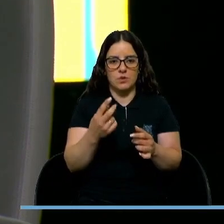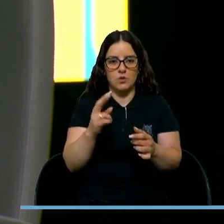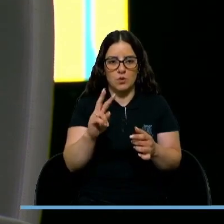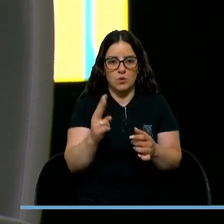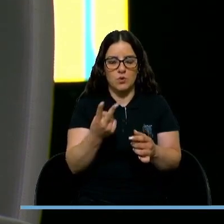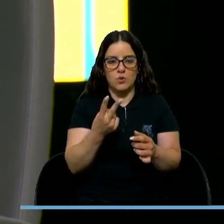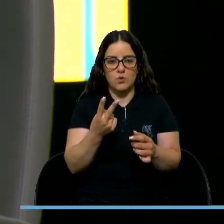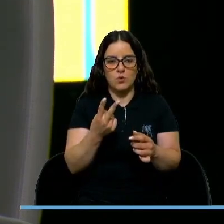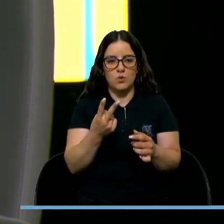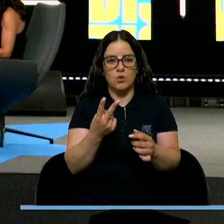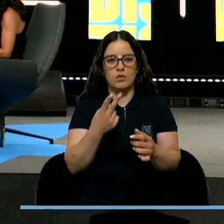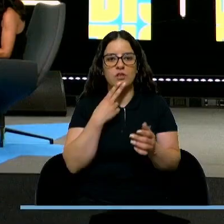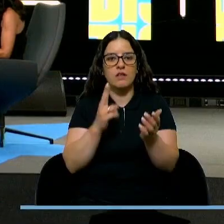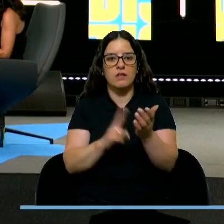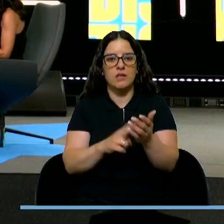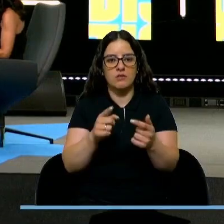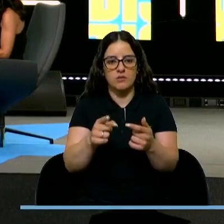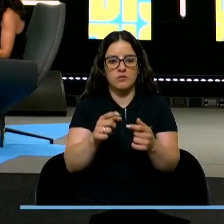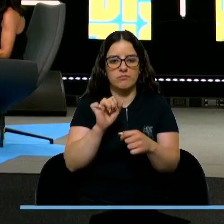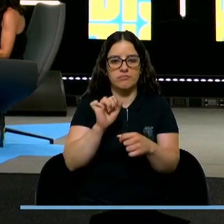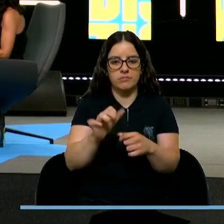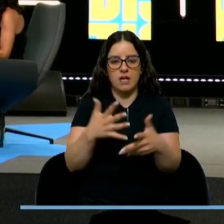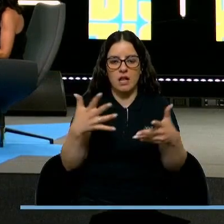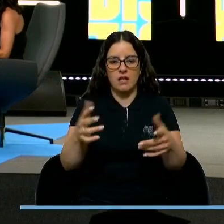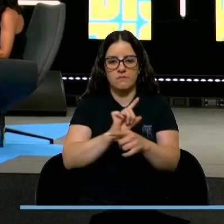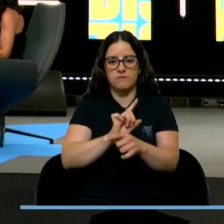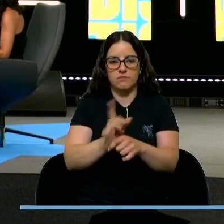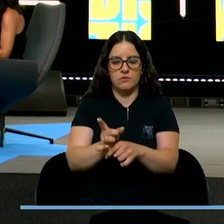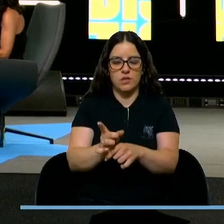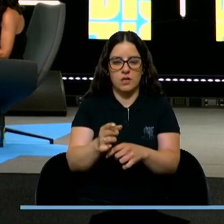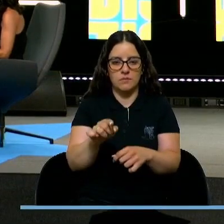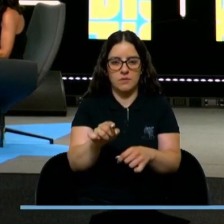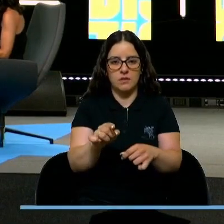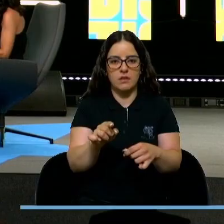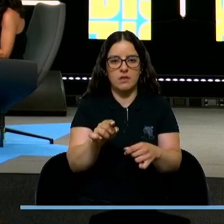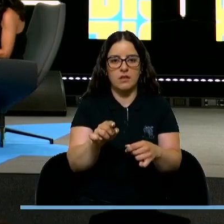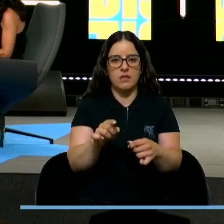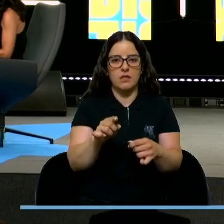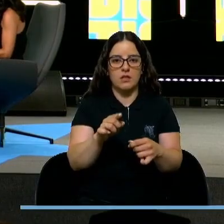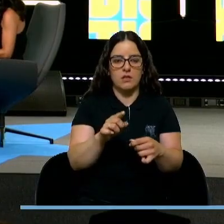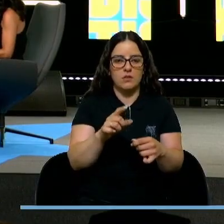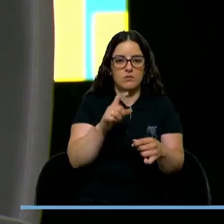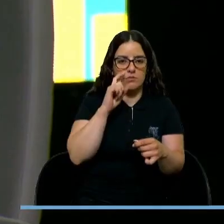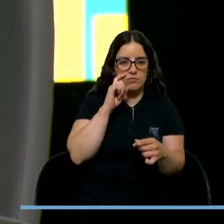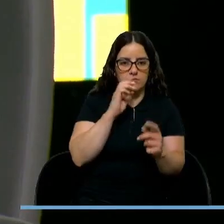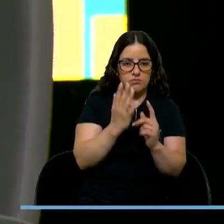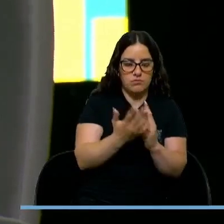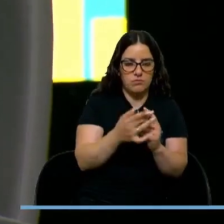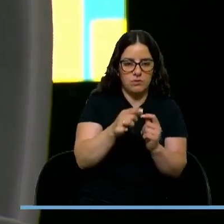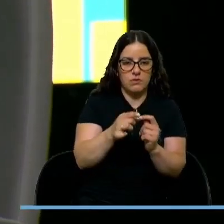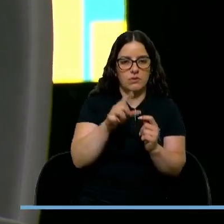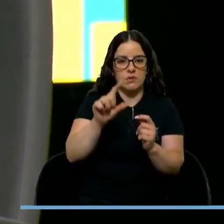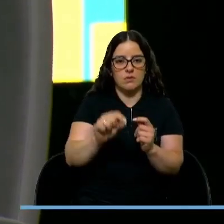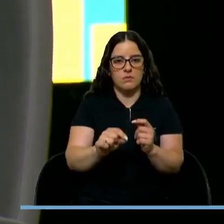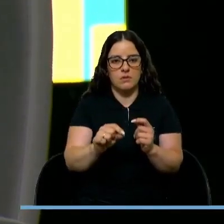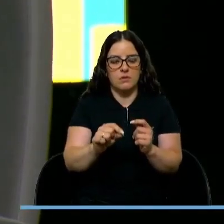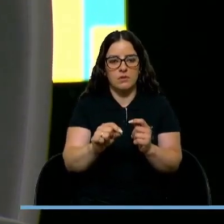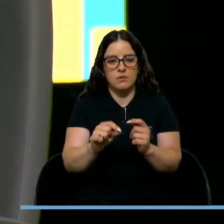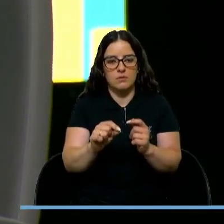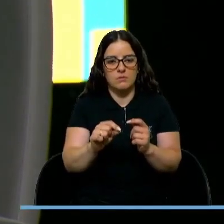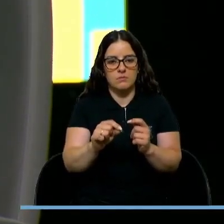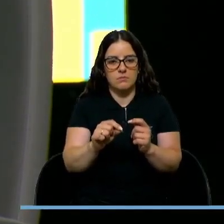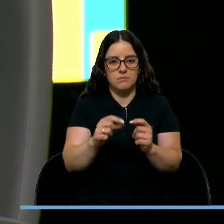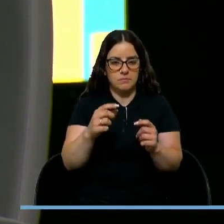two realities at high speed. On one hand, sustainability, which is a race against time, and